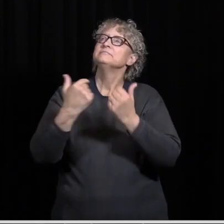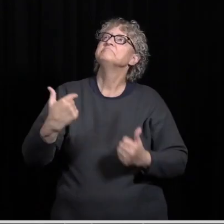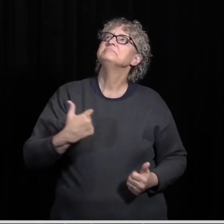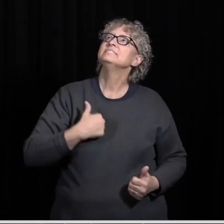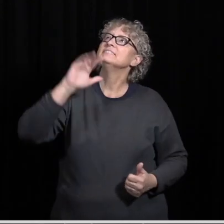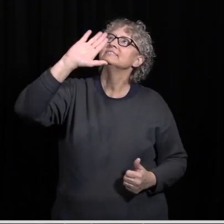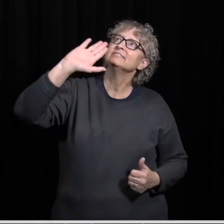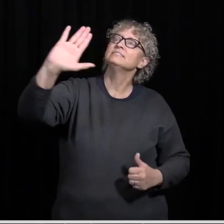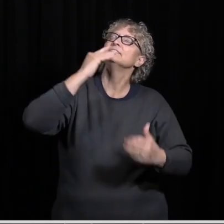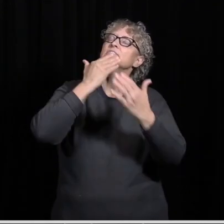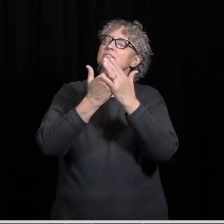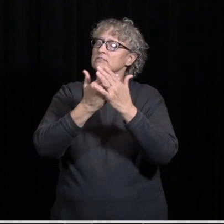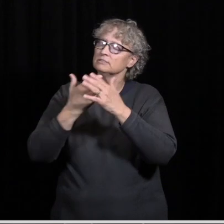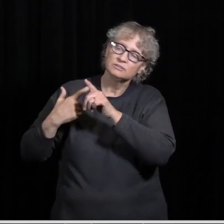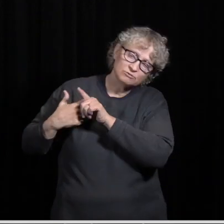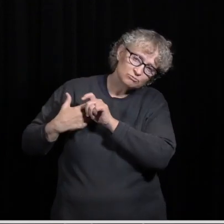running after me.